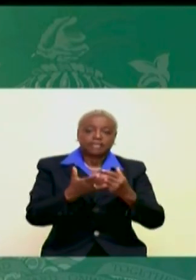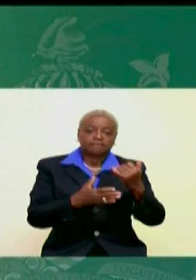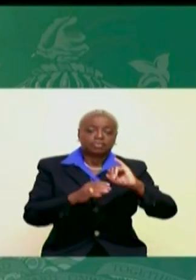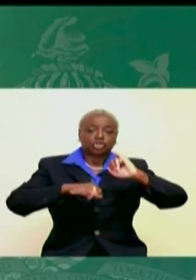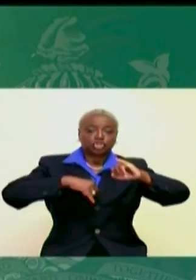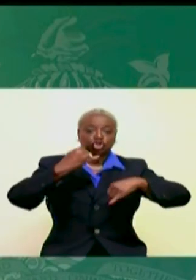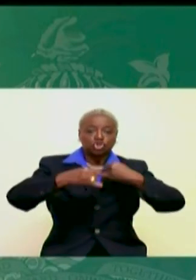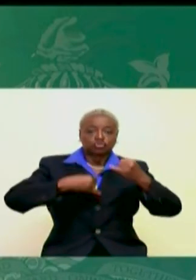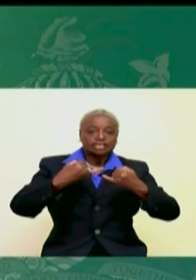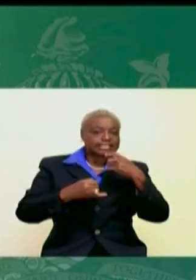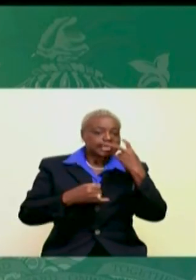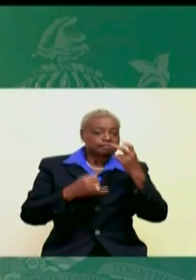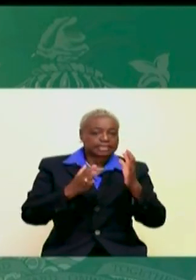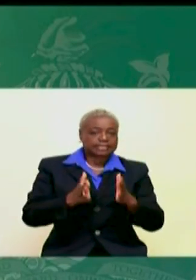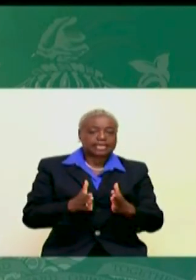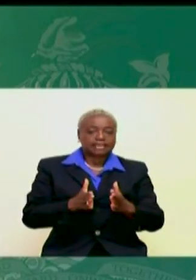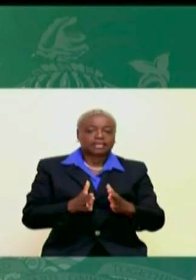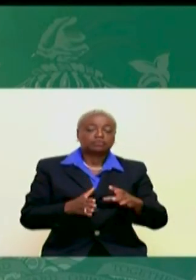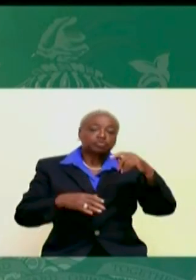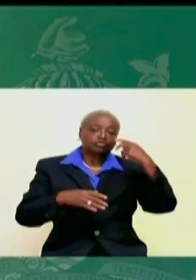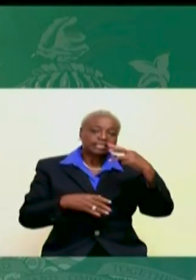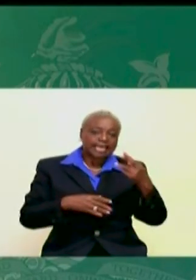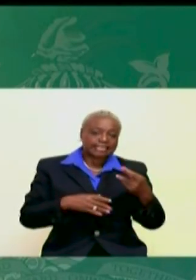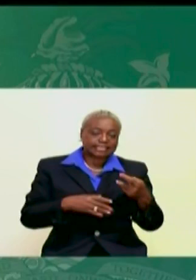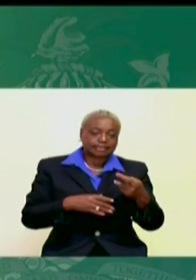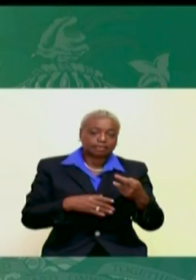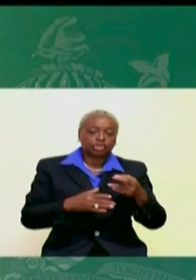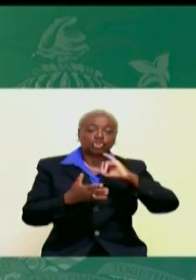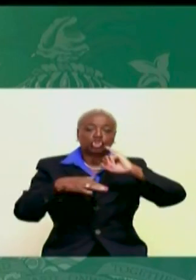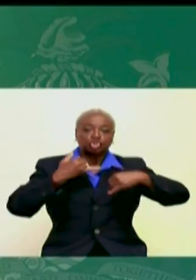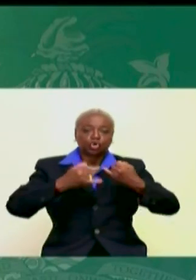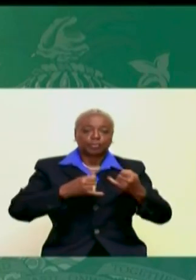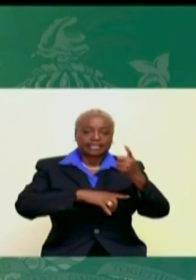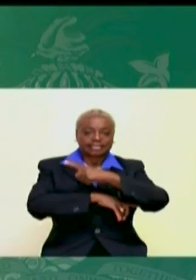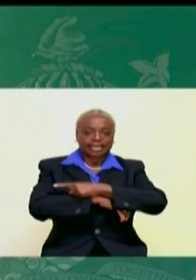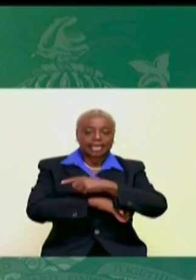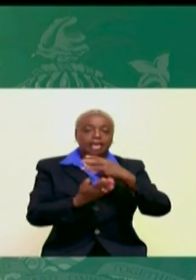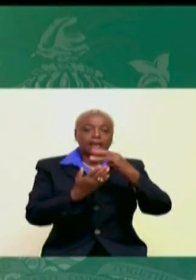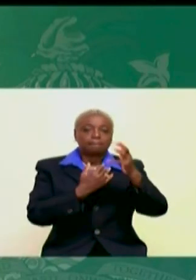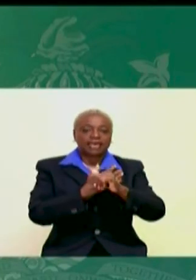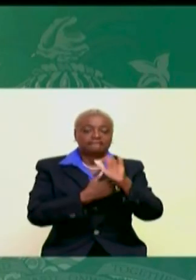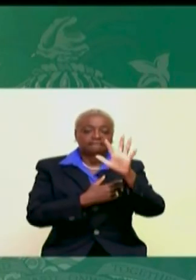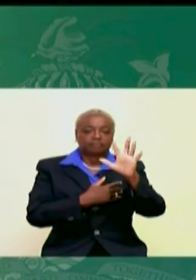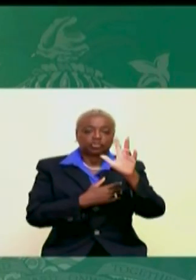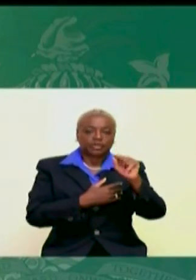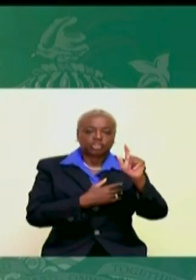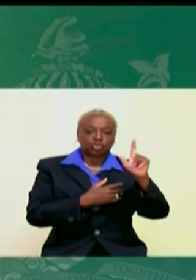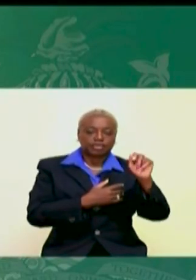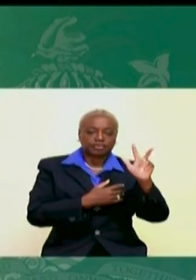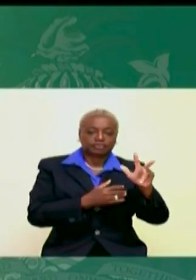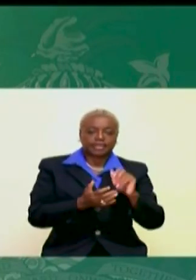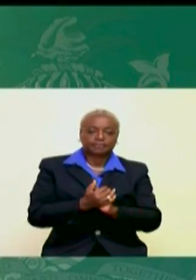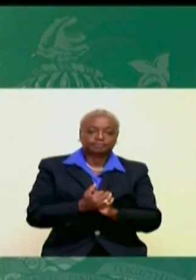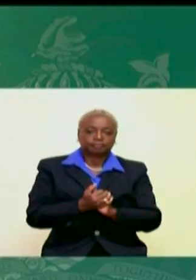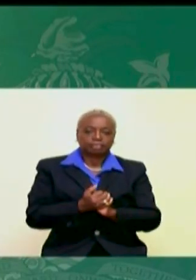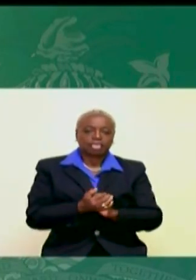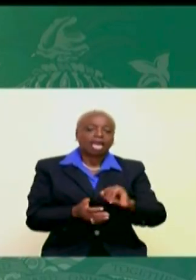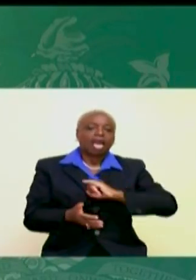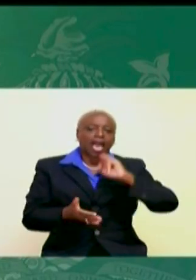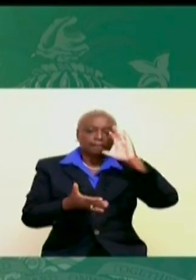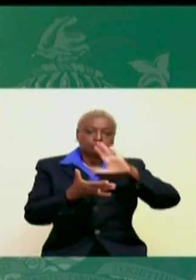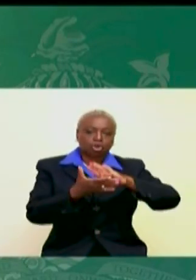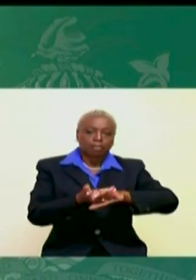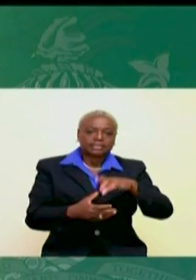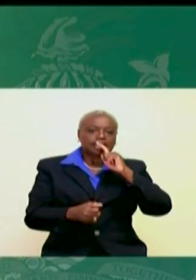by our students on Jubilee Day, May 5th, 2023, across the Bahamas. I promise to